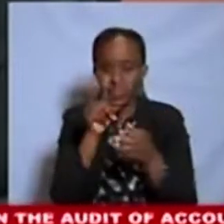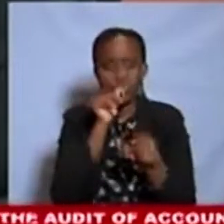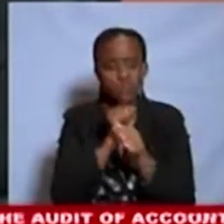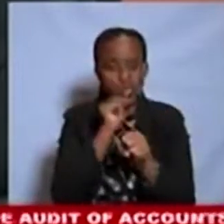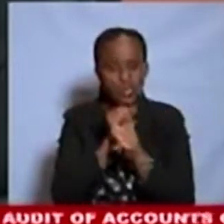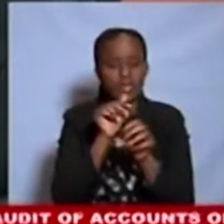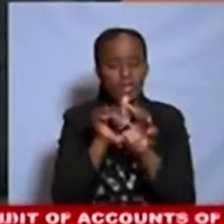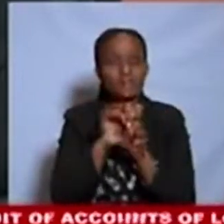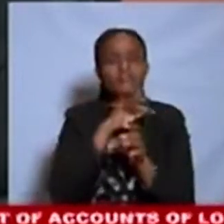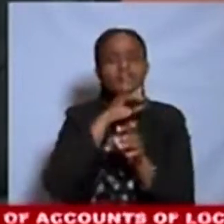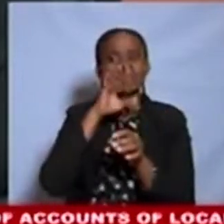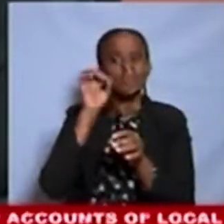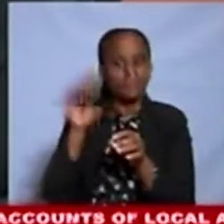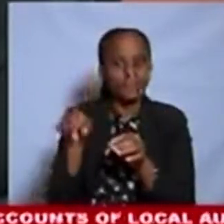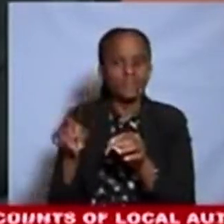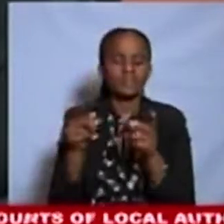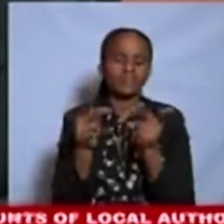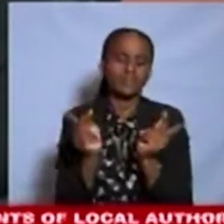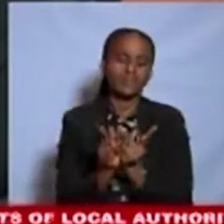site?